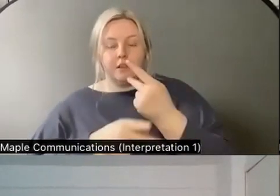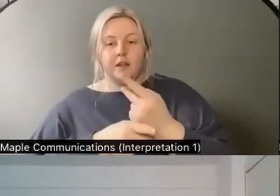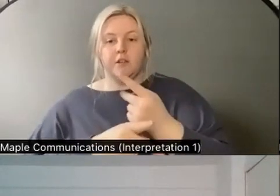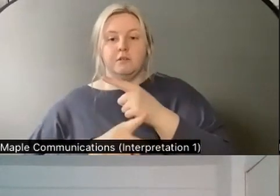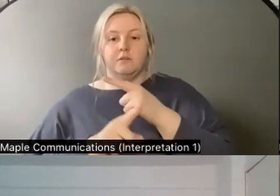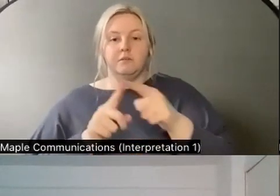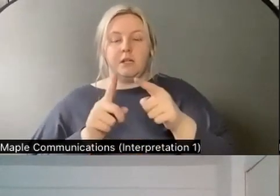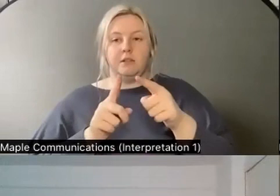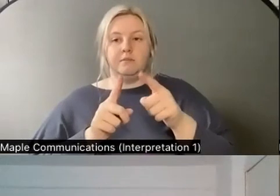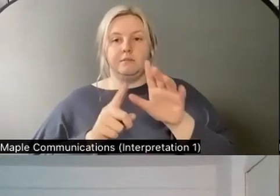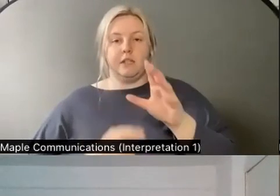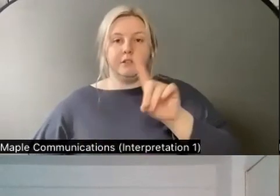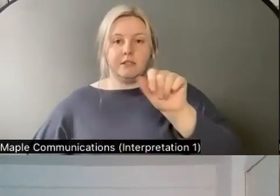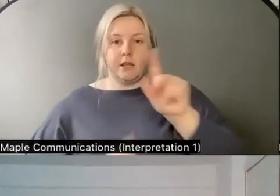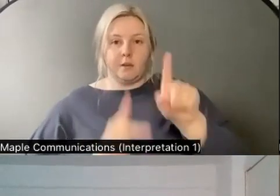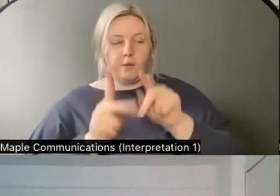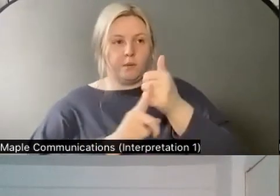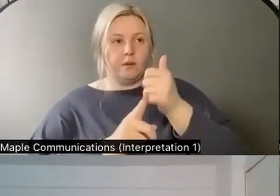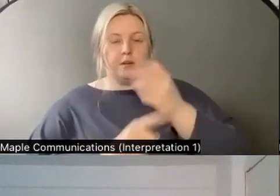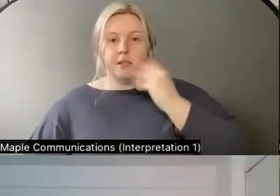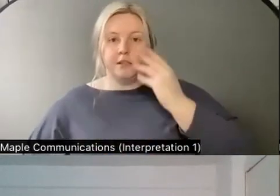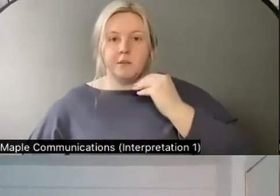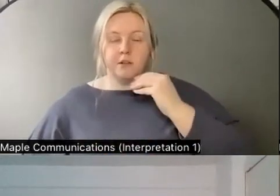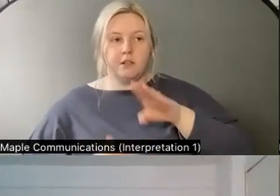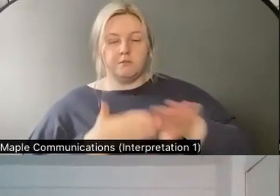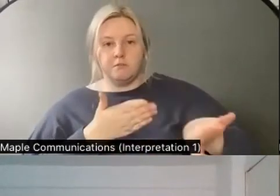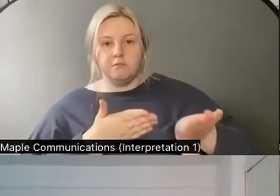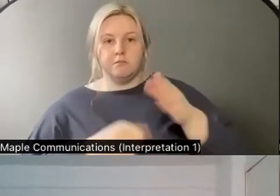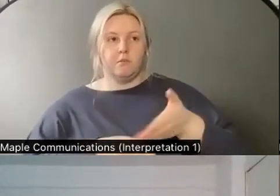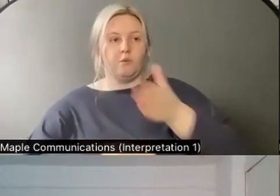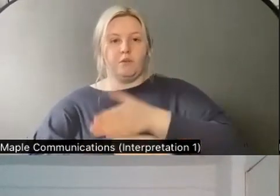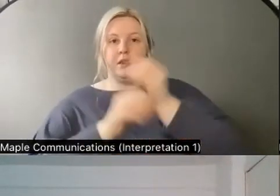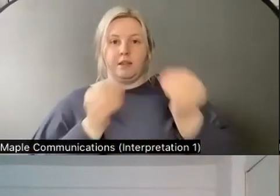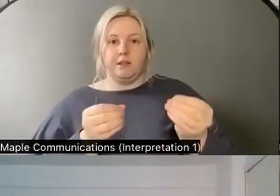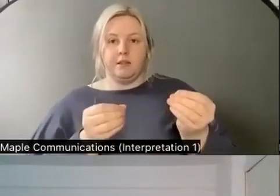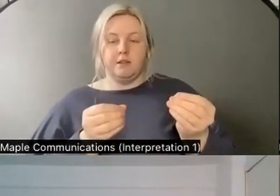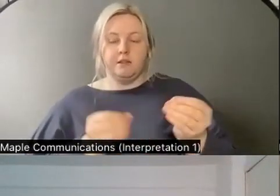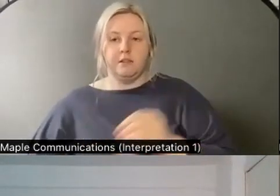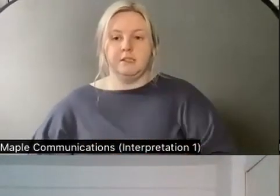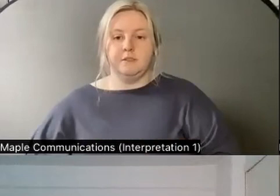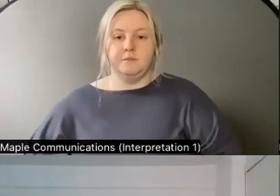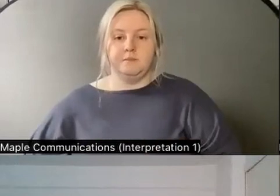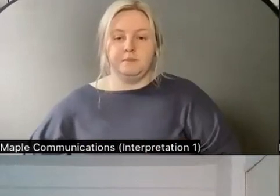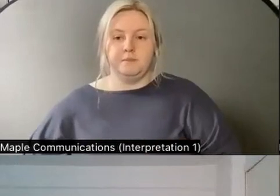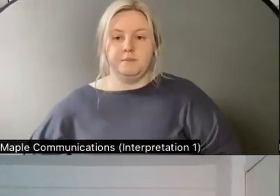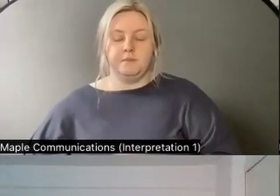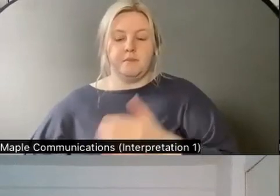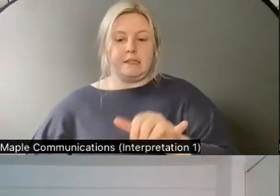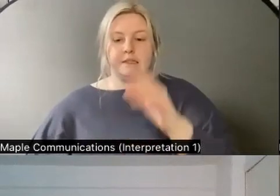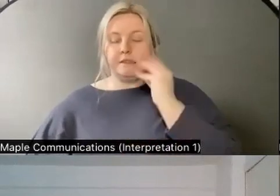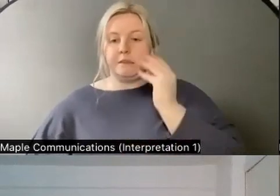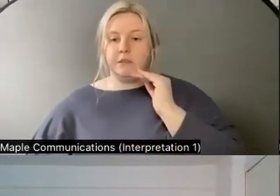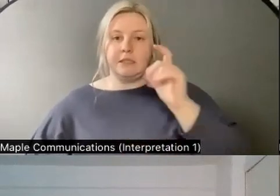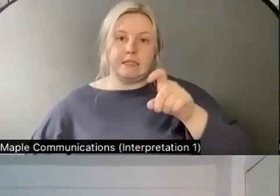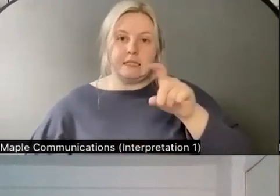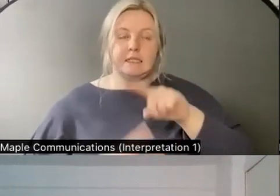folks' experiences of not getting better. And not getting better, but still having needs and desires and the